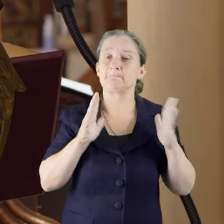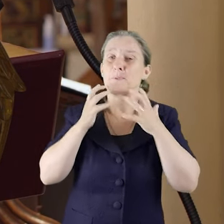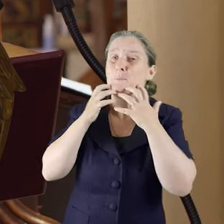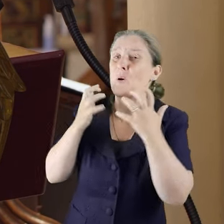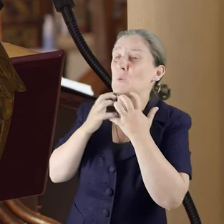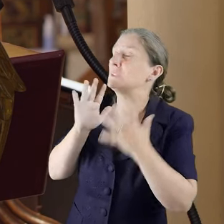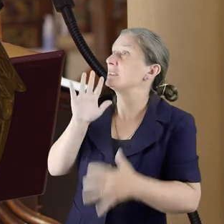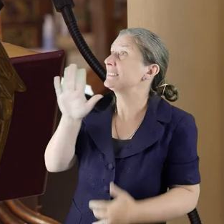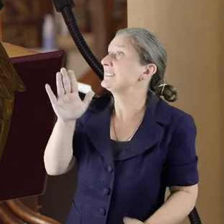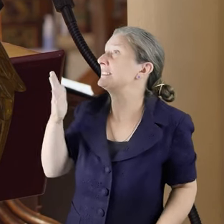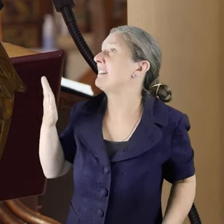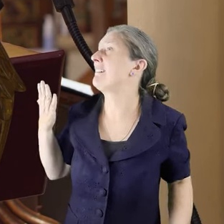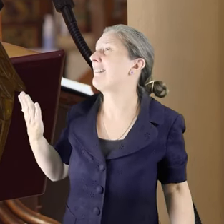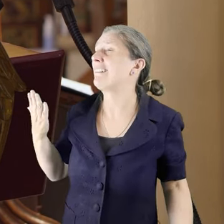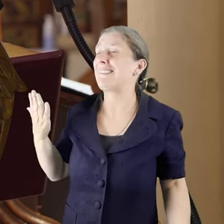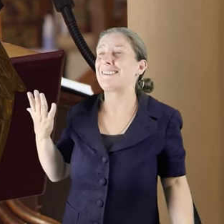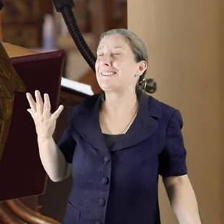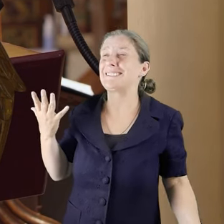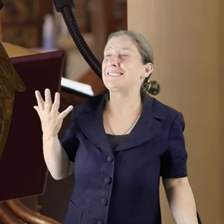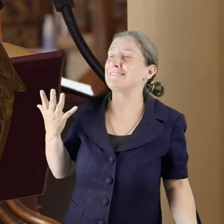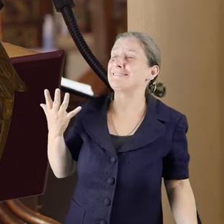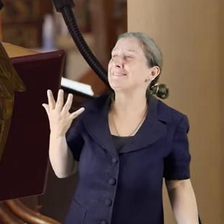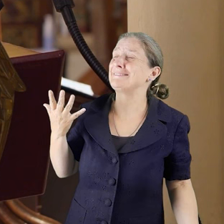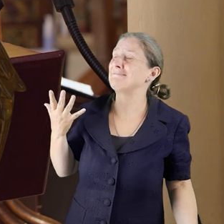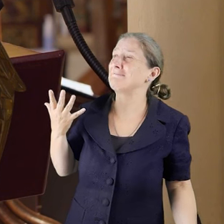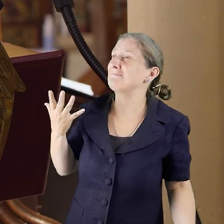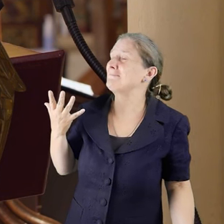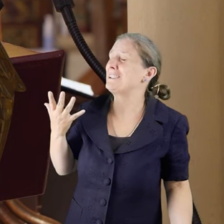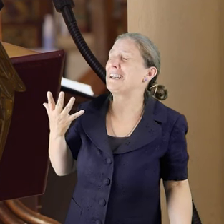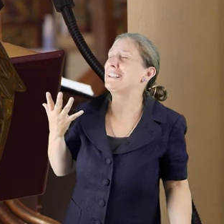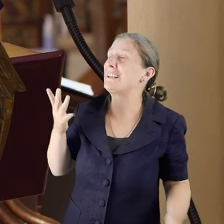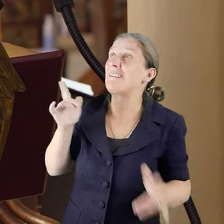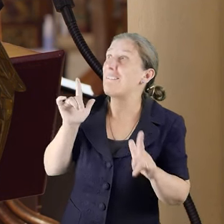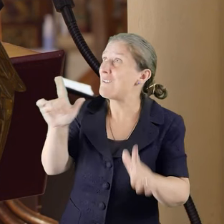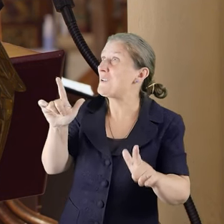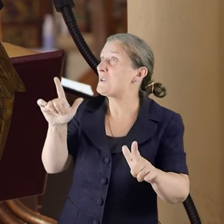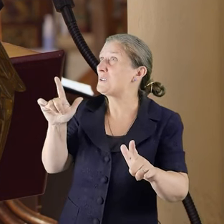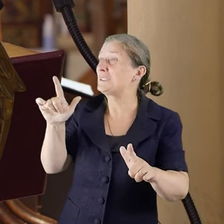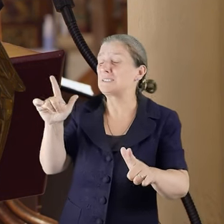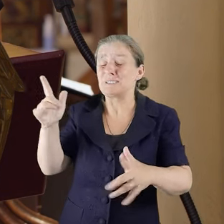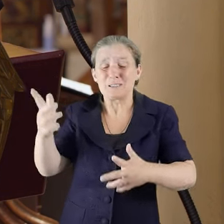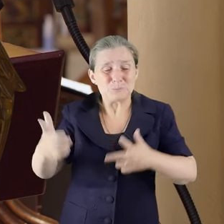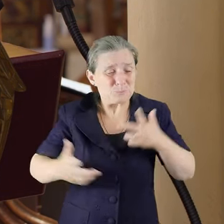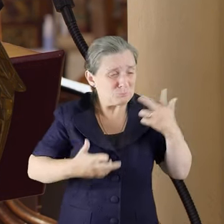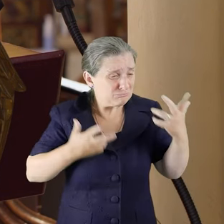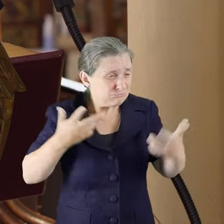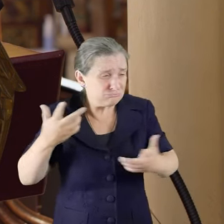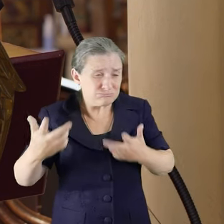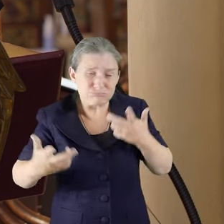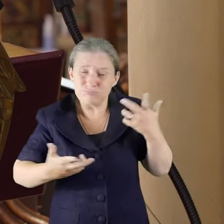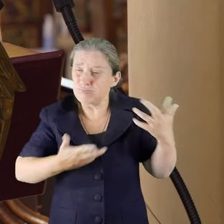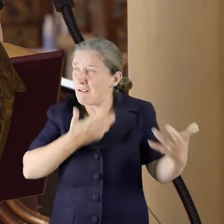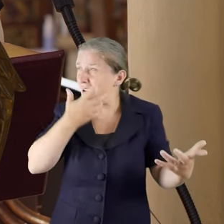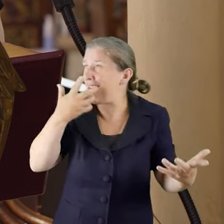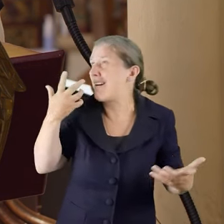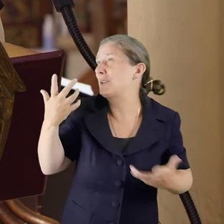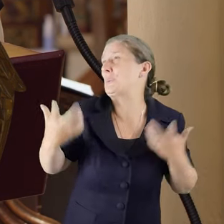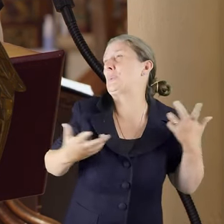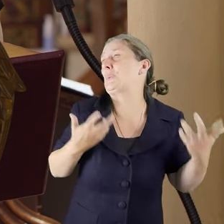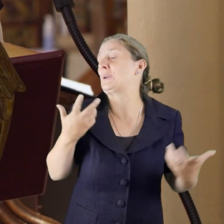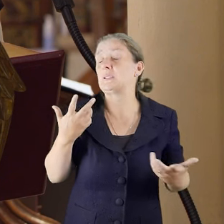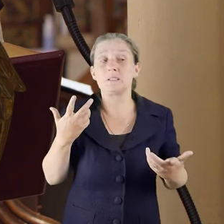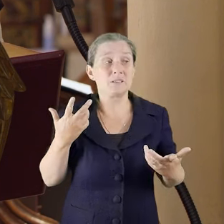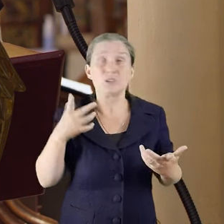But Moses implored the Lord his God and said, 'O Lord, why does your wrath burn hot against your